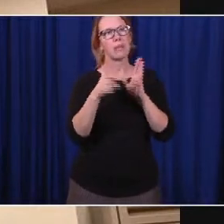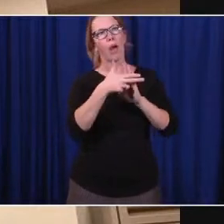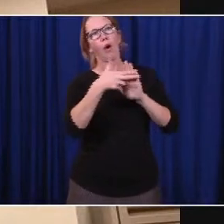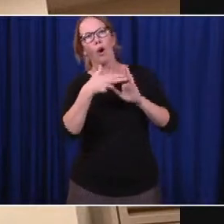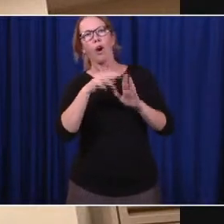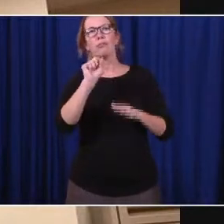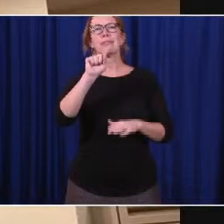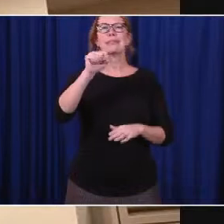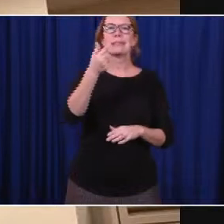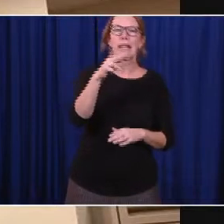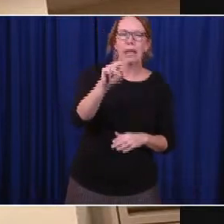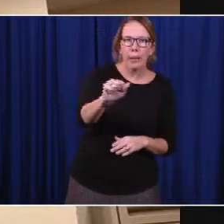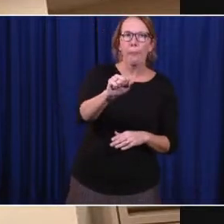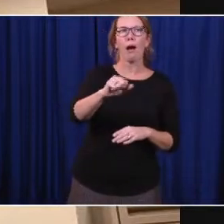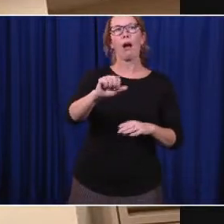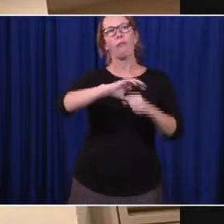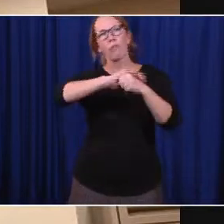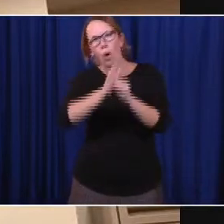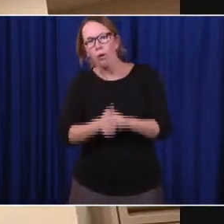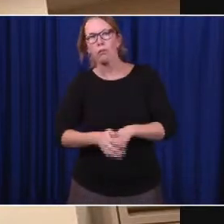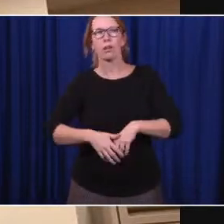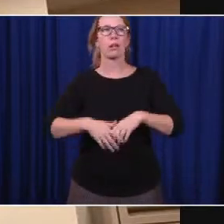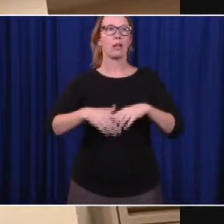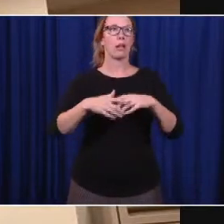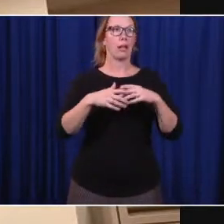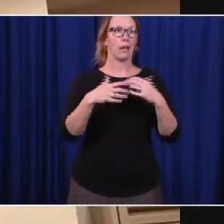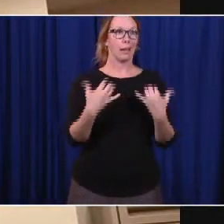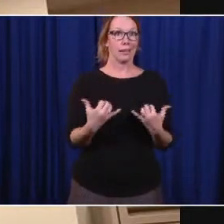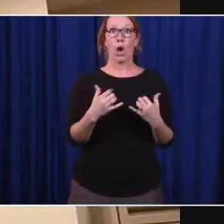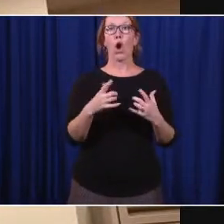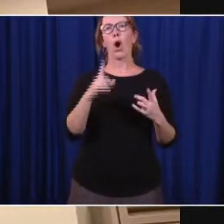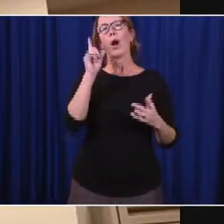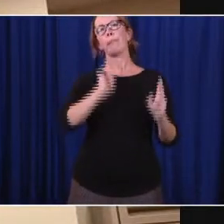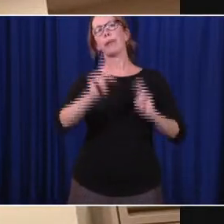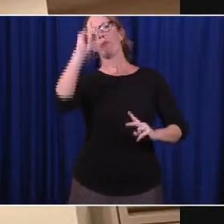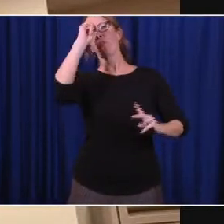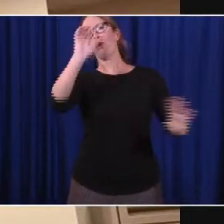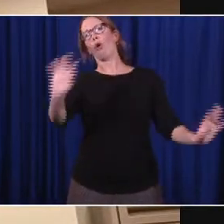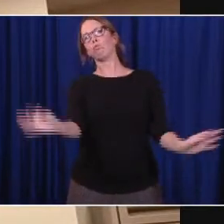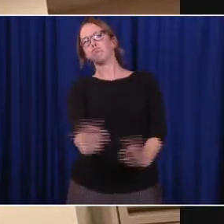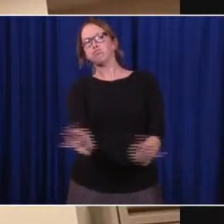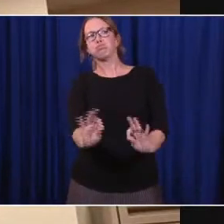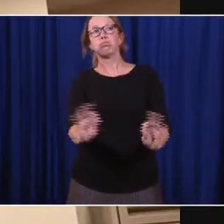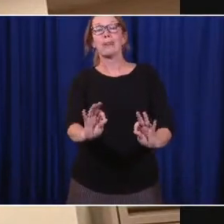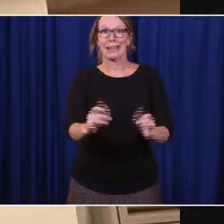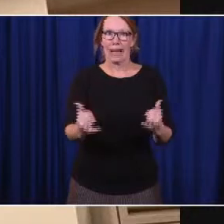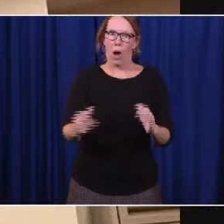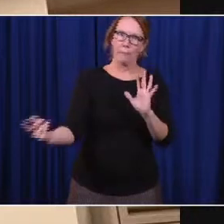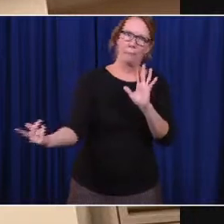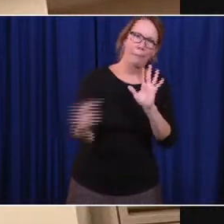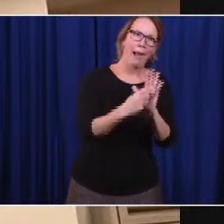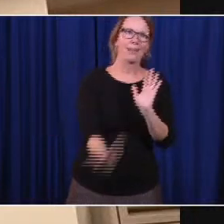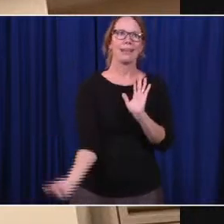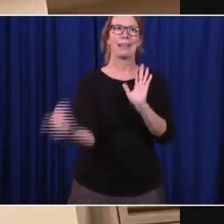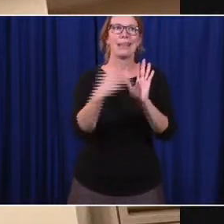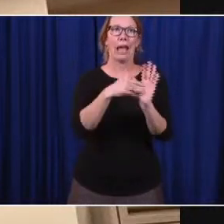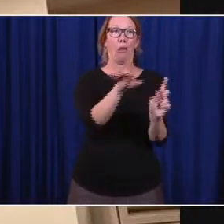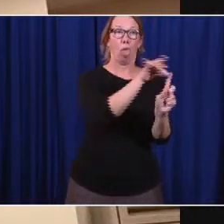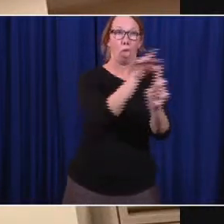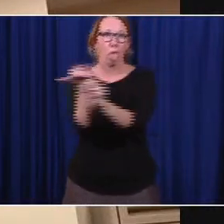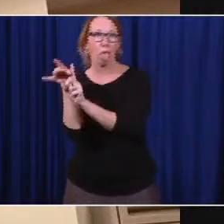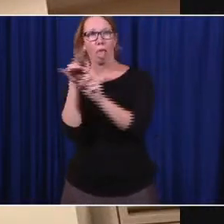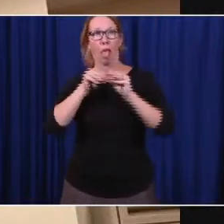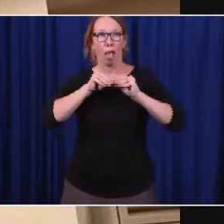COVID, going back to business, and now we're back again with this surge. COVID is unpredictable. It's